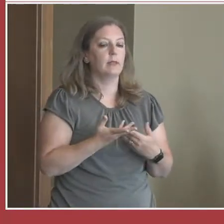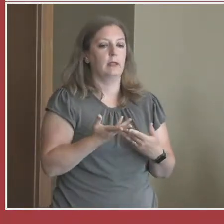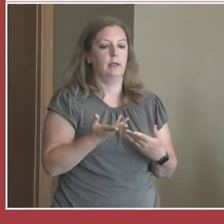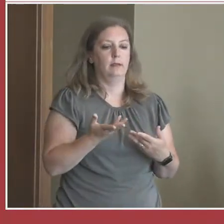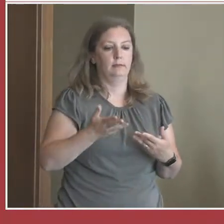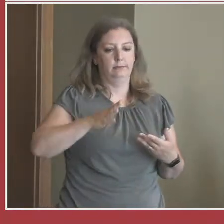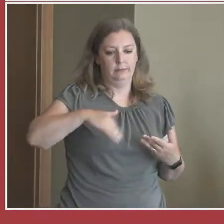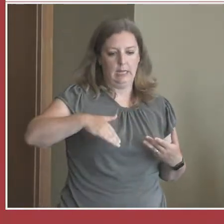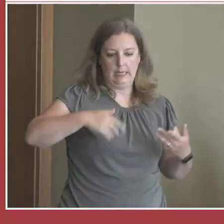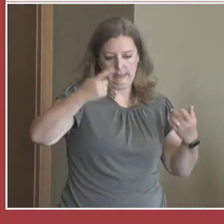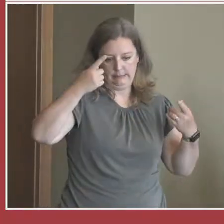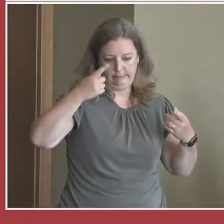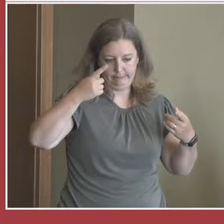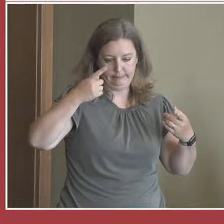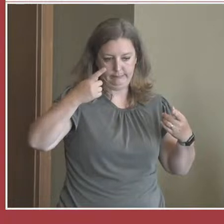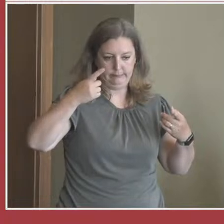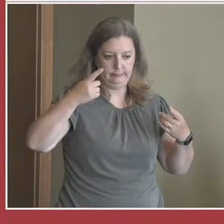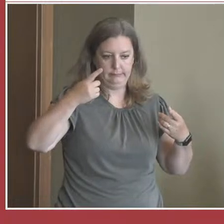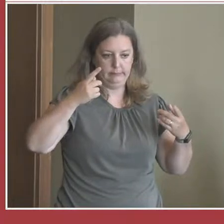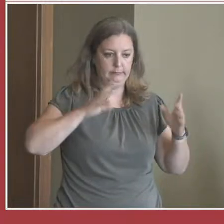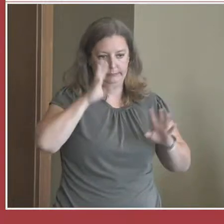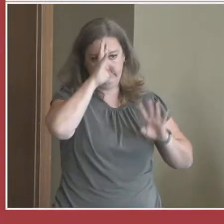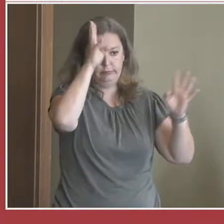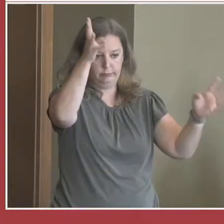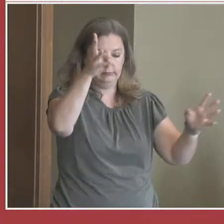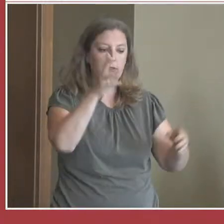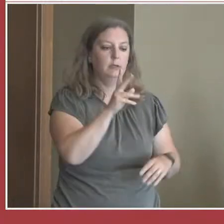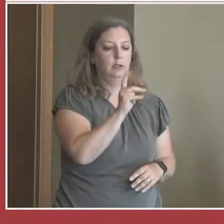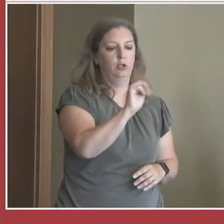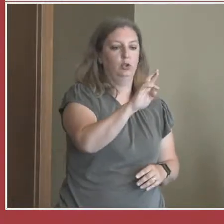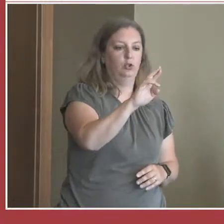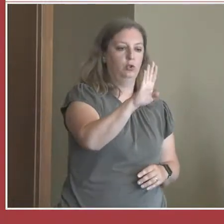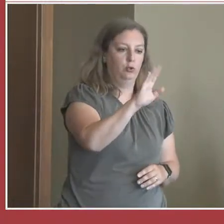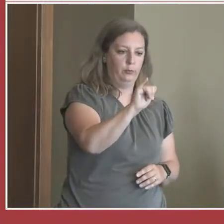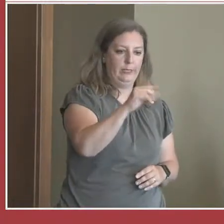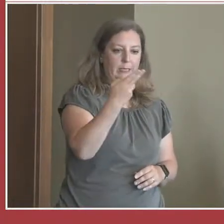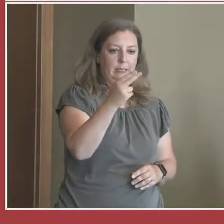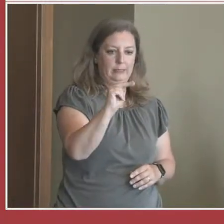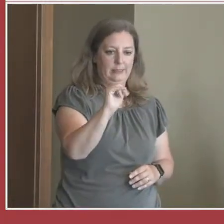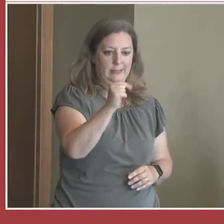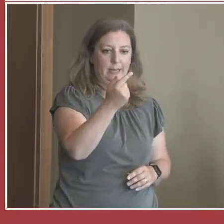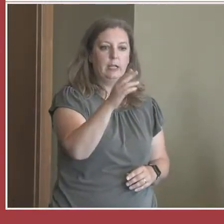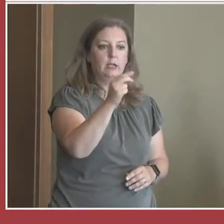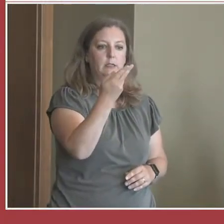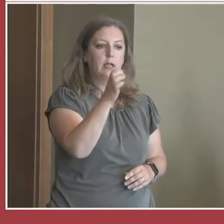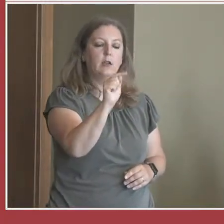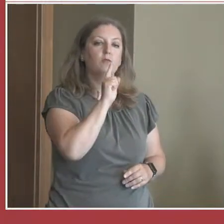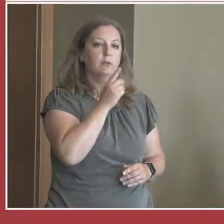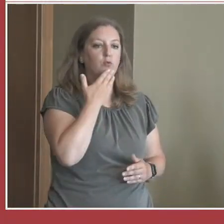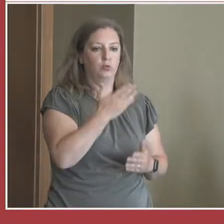hasn't been happenstance, and they've been great partners. Kirby-Nagel has been, they have not shied away from telling